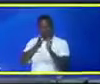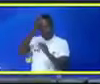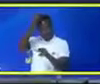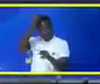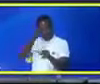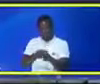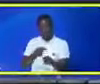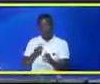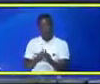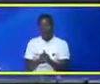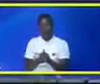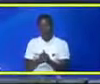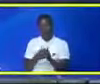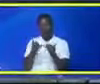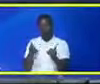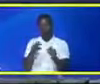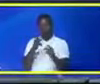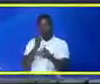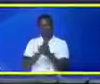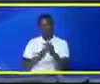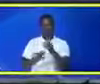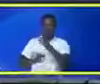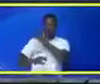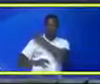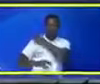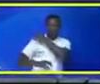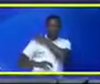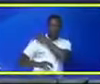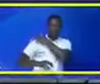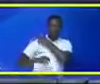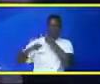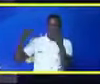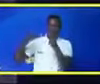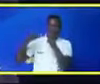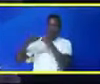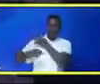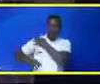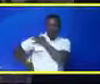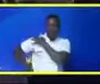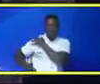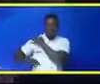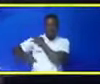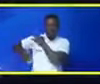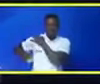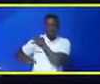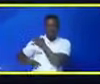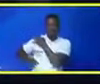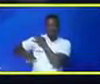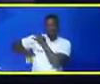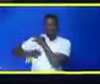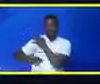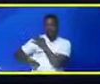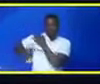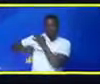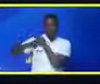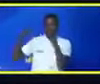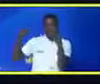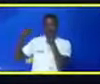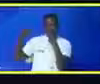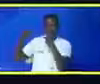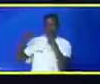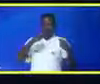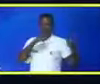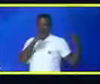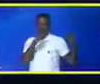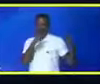Jesus. I'm seeing someone, you have a severe pain around your shoulder. Around your shoulder. The power